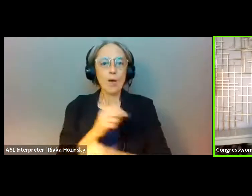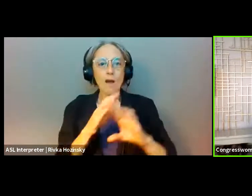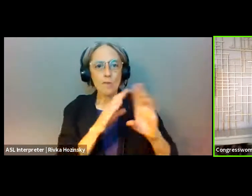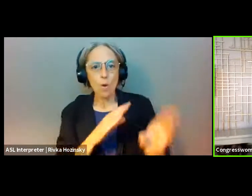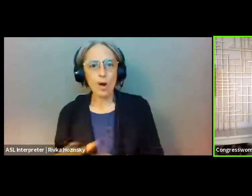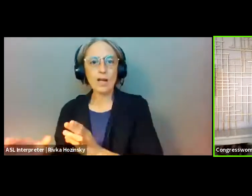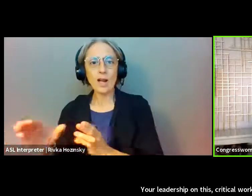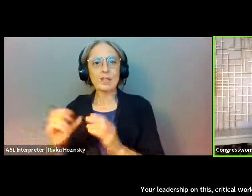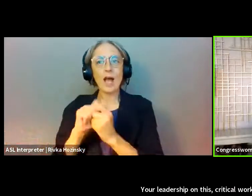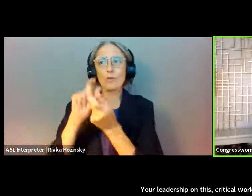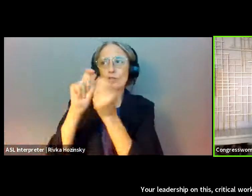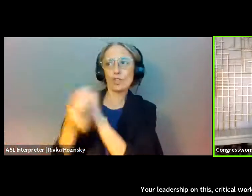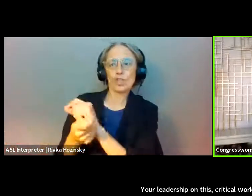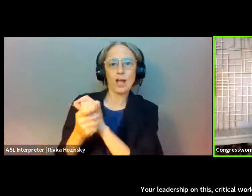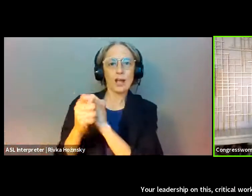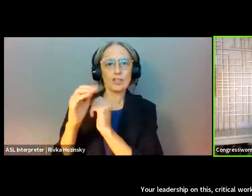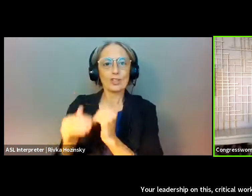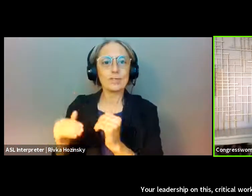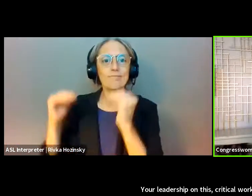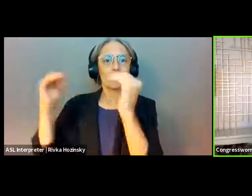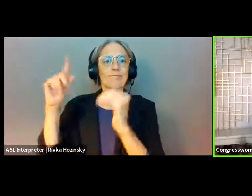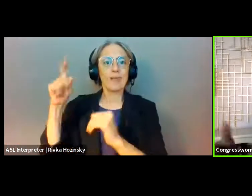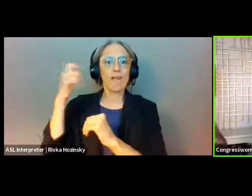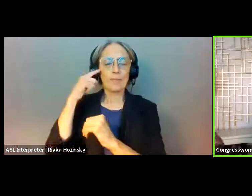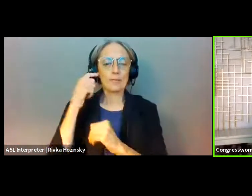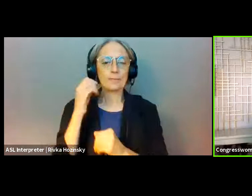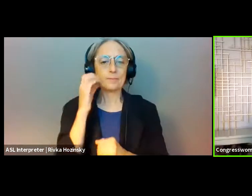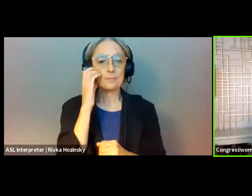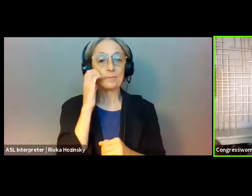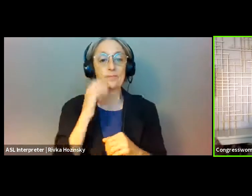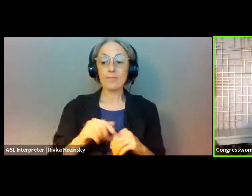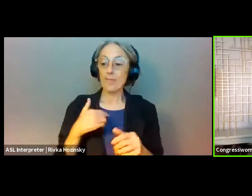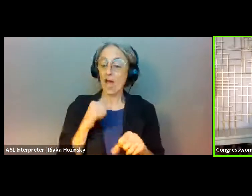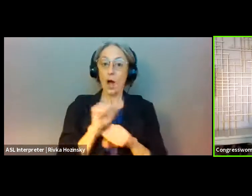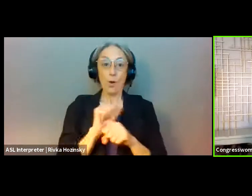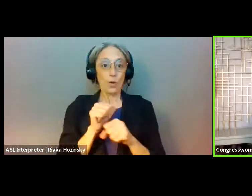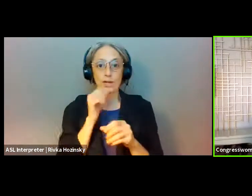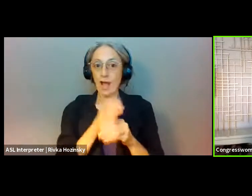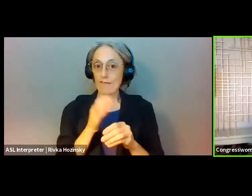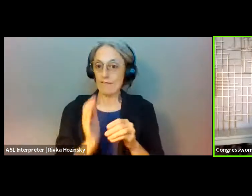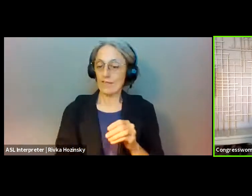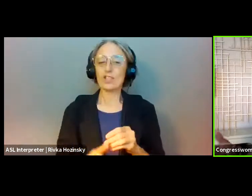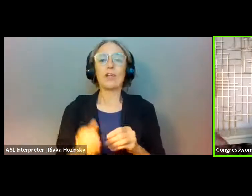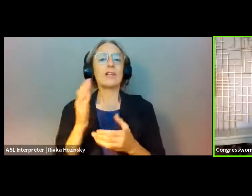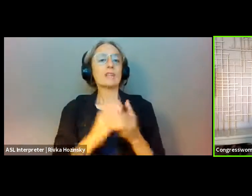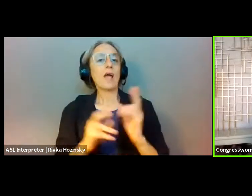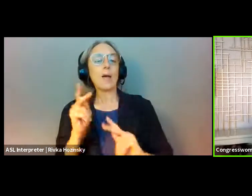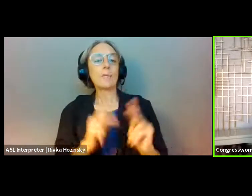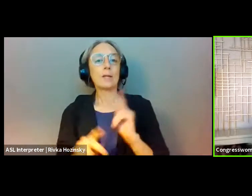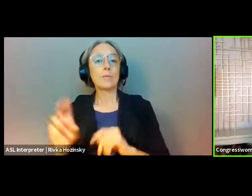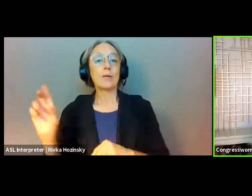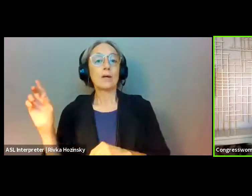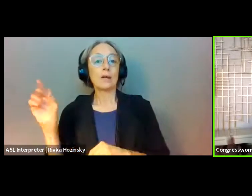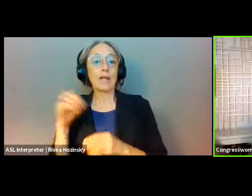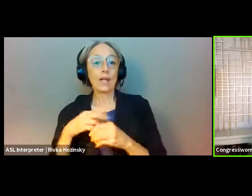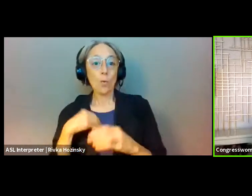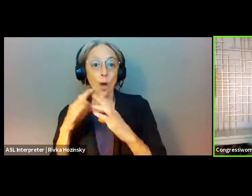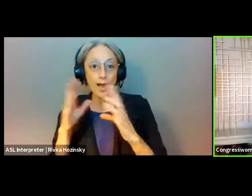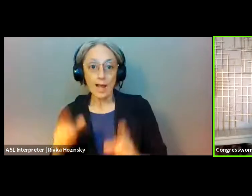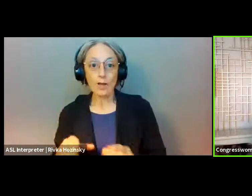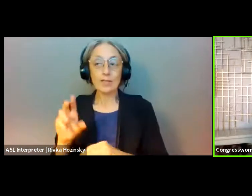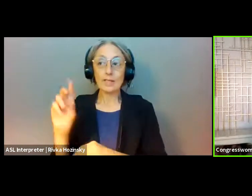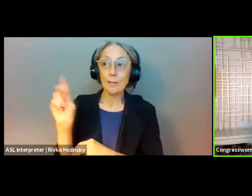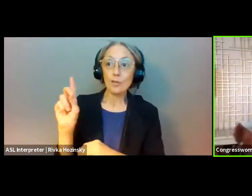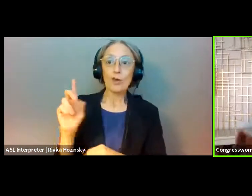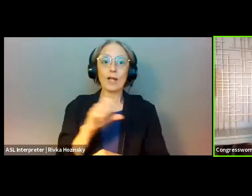from over. In this critical moment where the people have given Democrats, the White House, the Senate, the